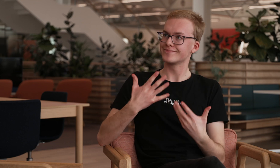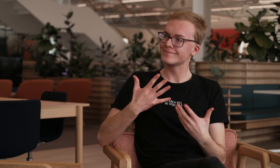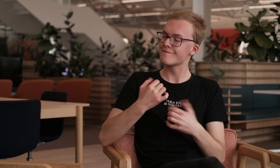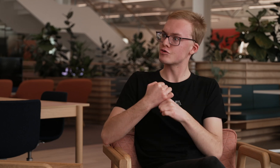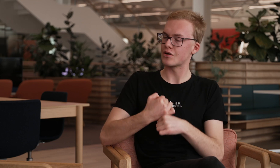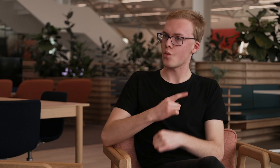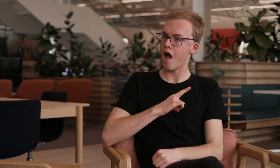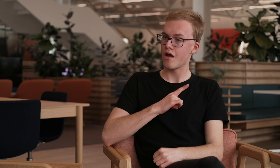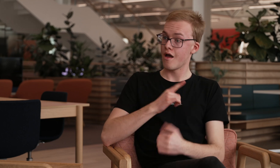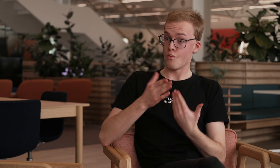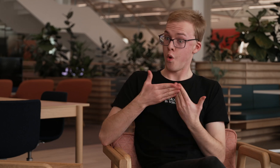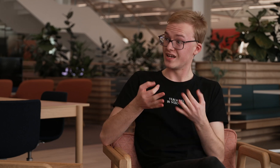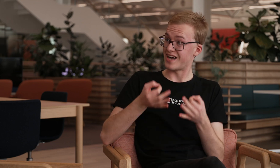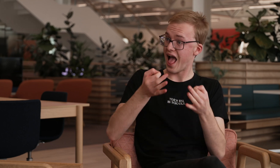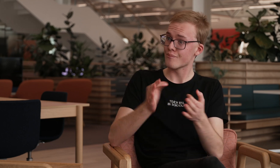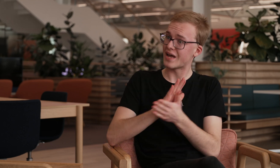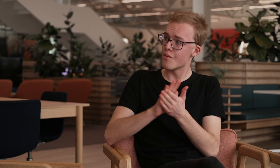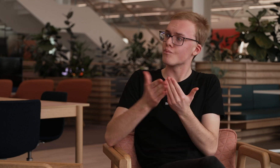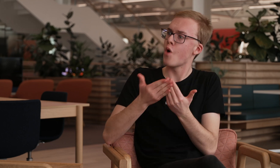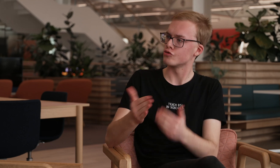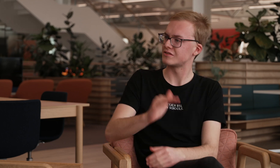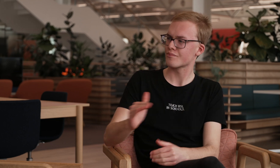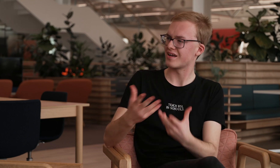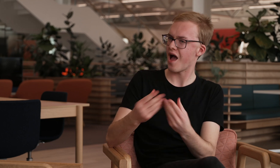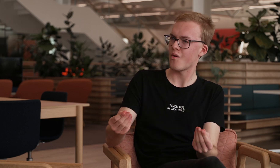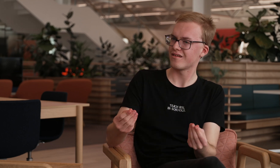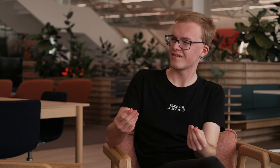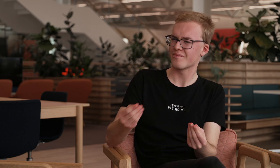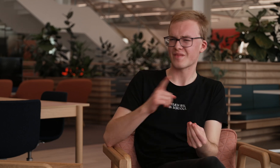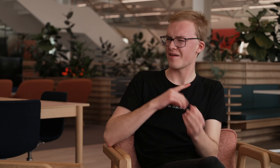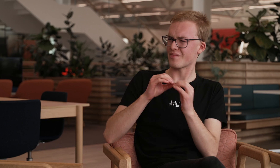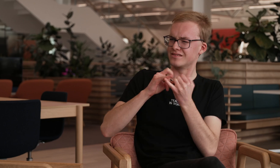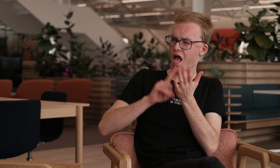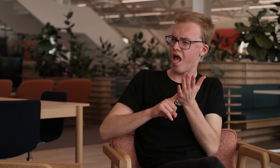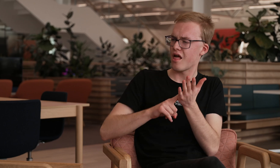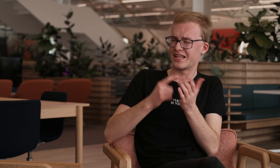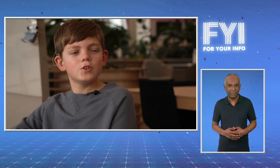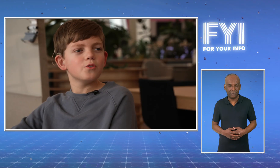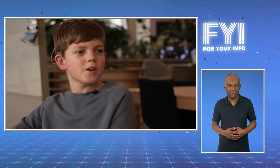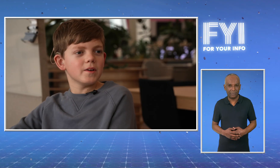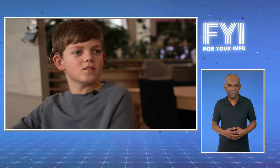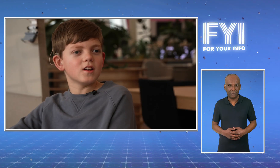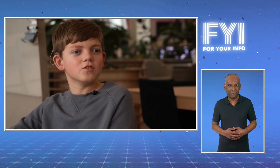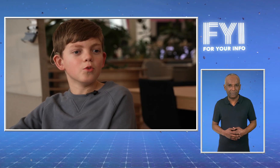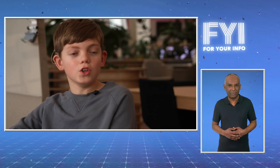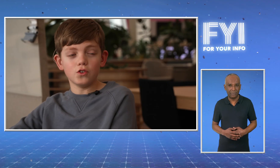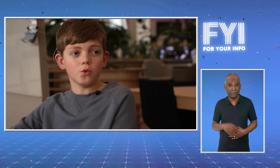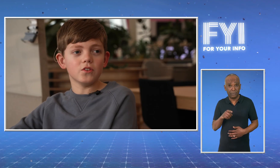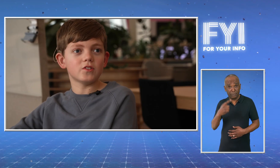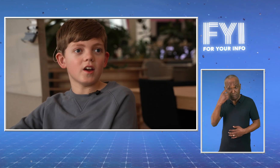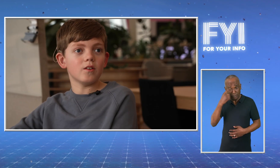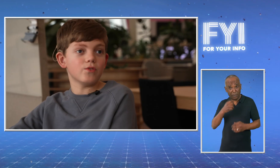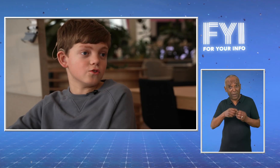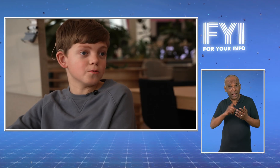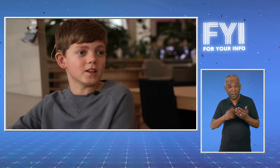at the same time, you know, I feel really frustrated because, you know, another delay, which means more children are going to miss out. Do you think BSL is more useful